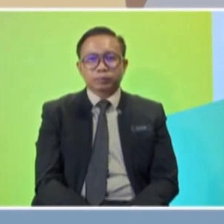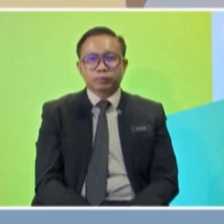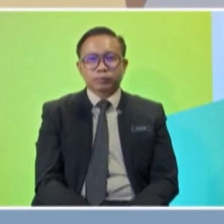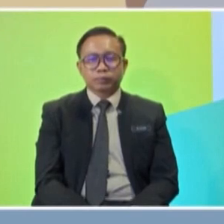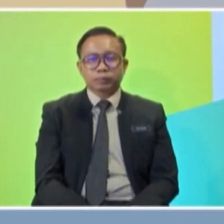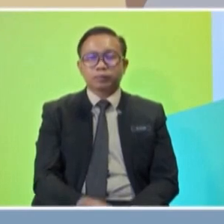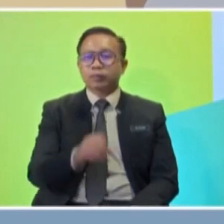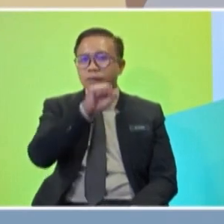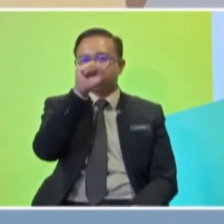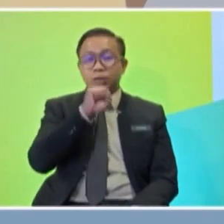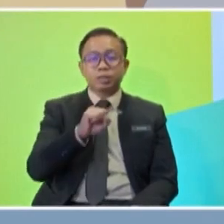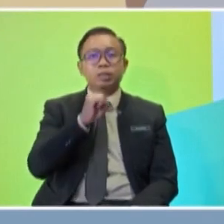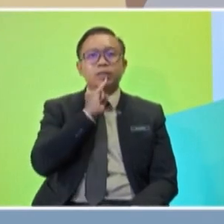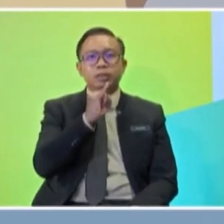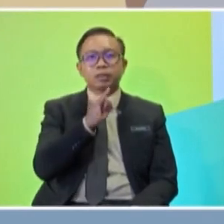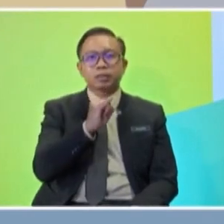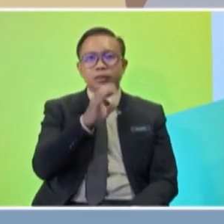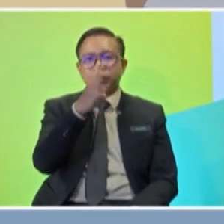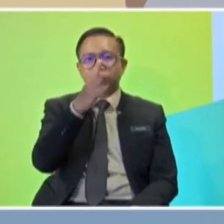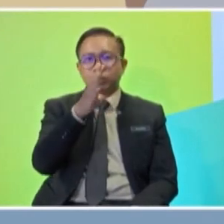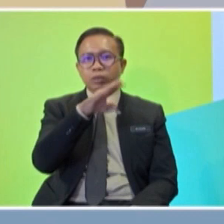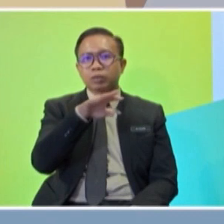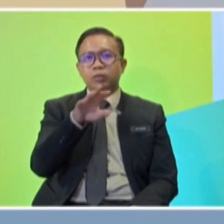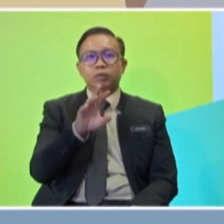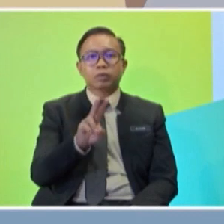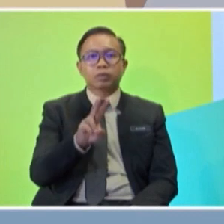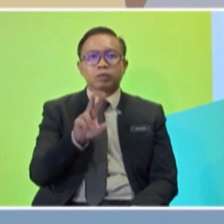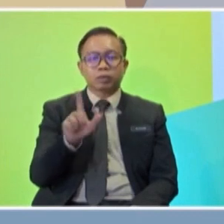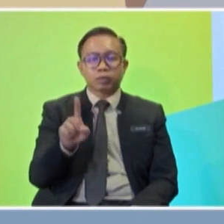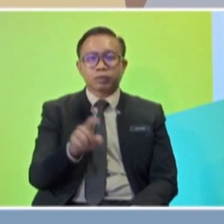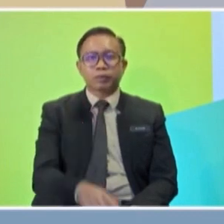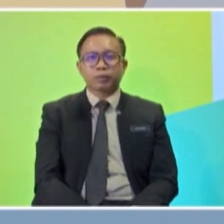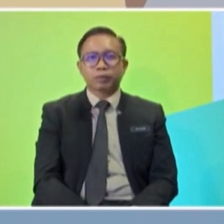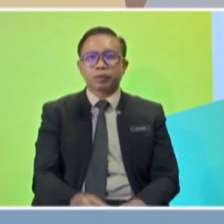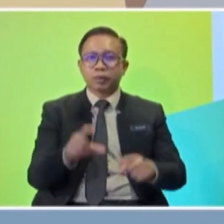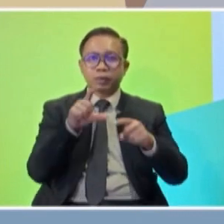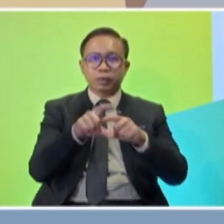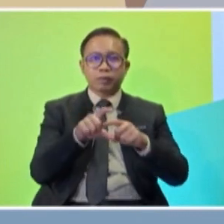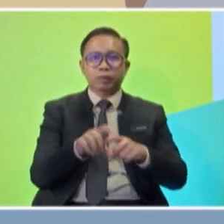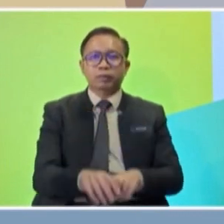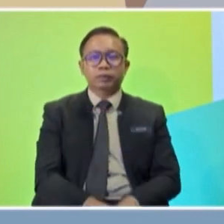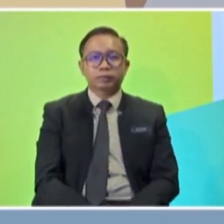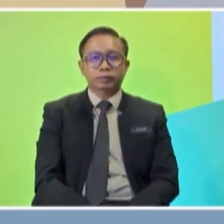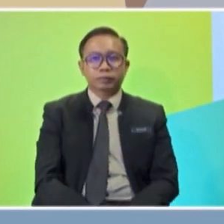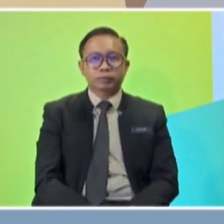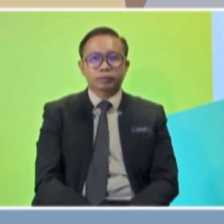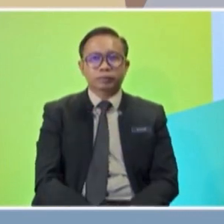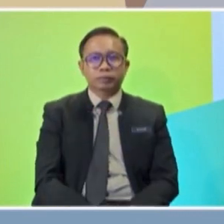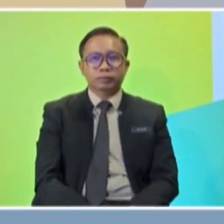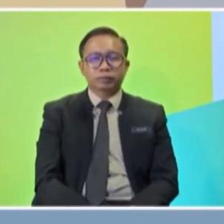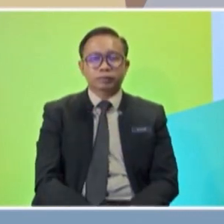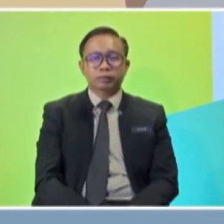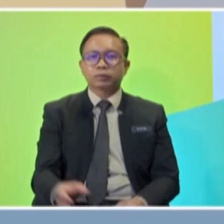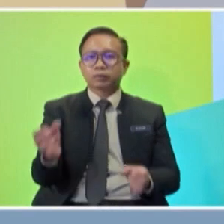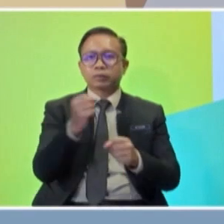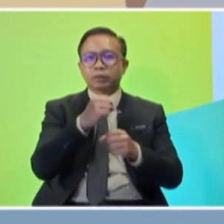So, the question is 14 over 21 divided by 7 over 9. First, you need to take 7